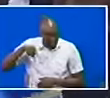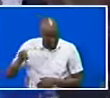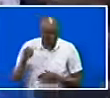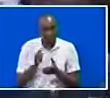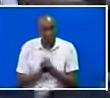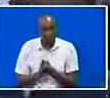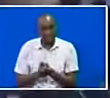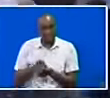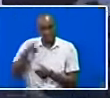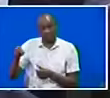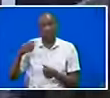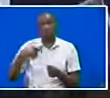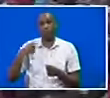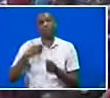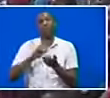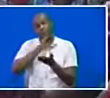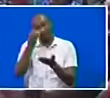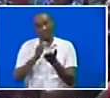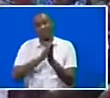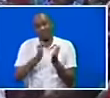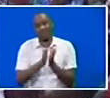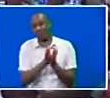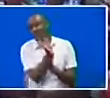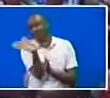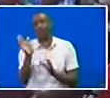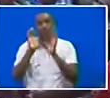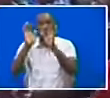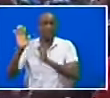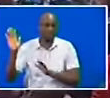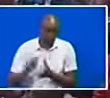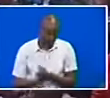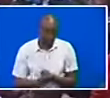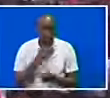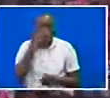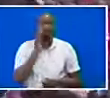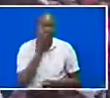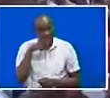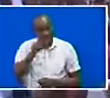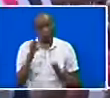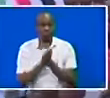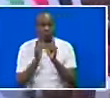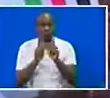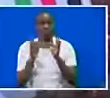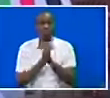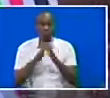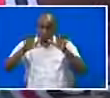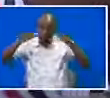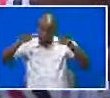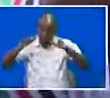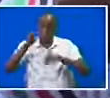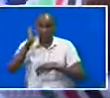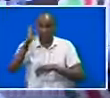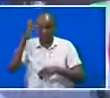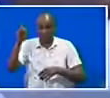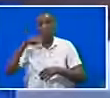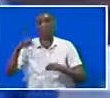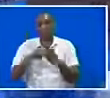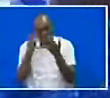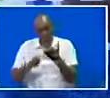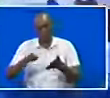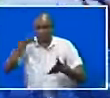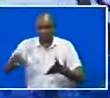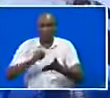parastatal heads to divert some public funds to Jubilee campaign. Mudavadi had escorted Isaac Ruto to the IEBC where he got clear